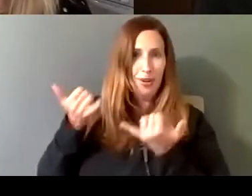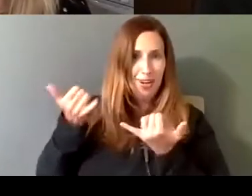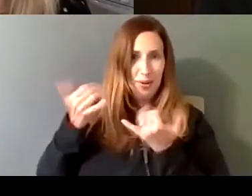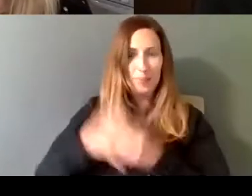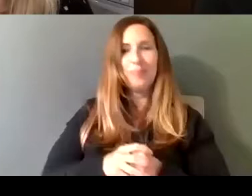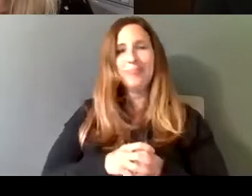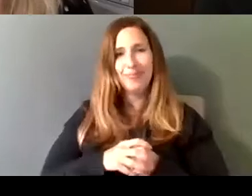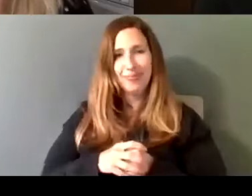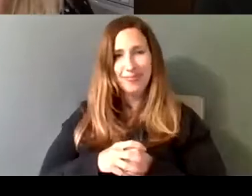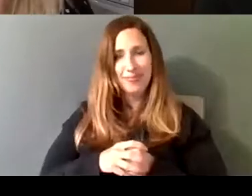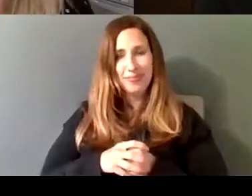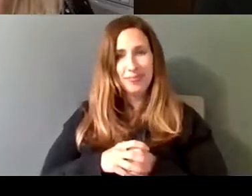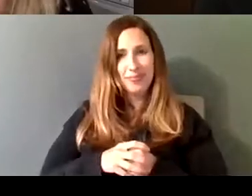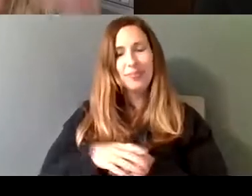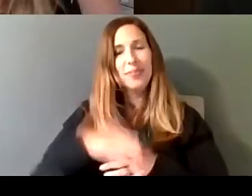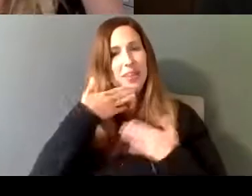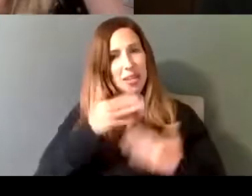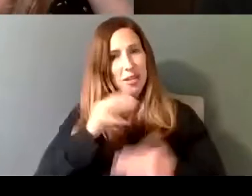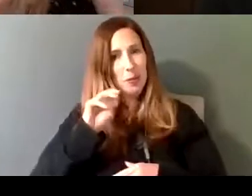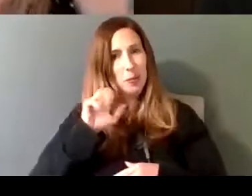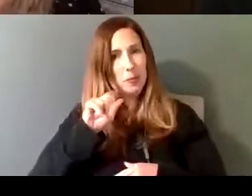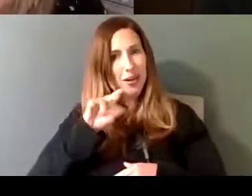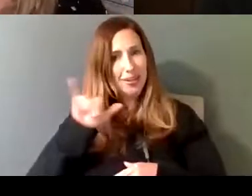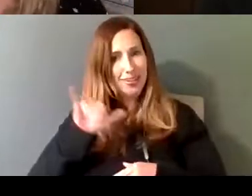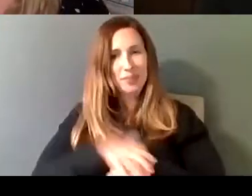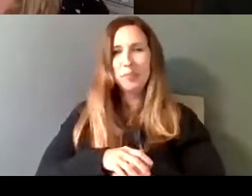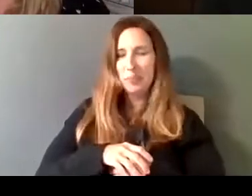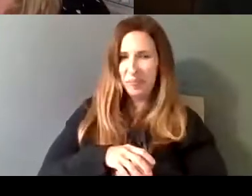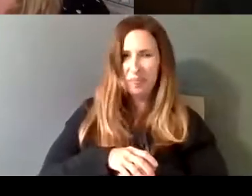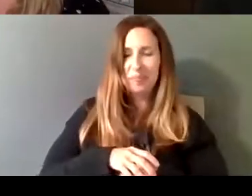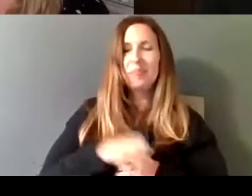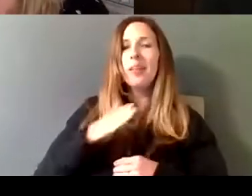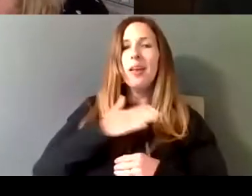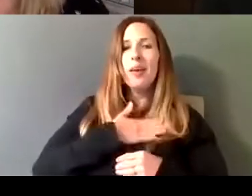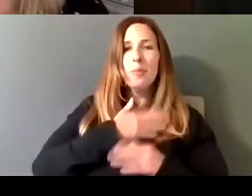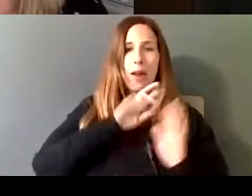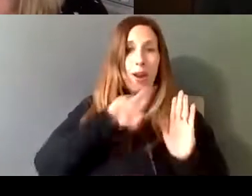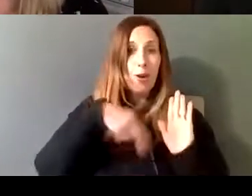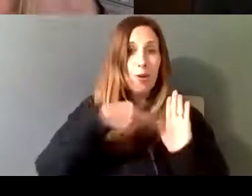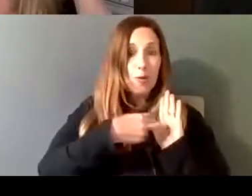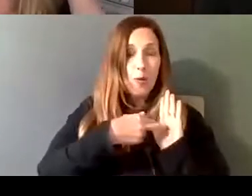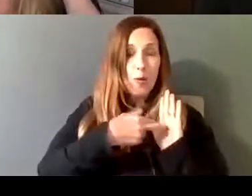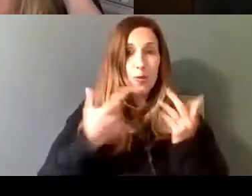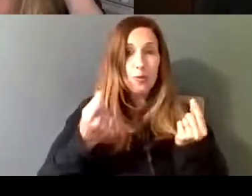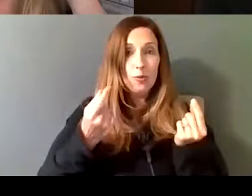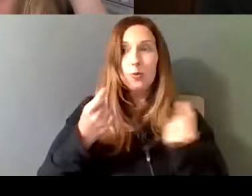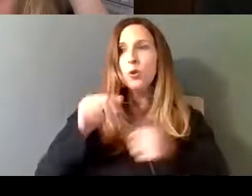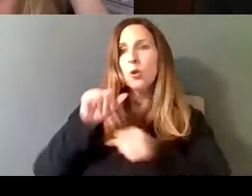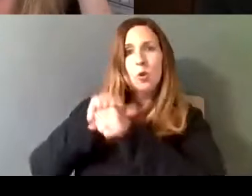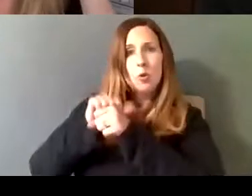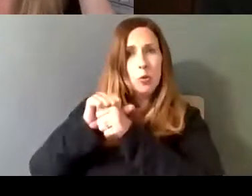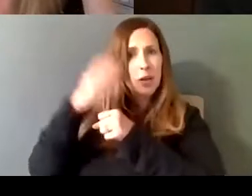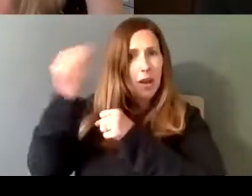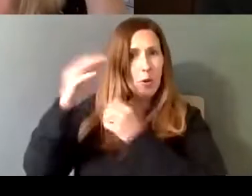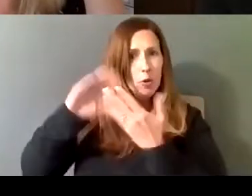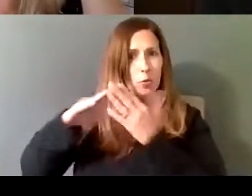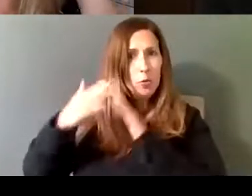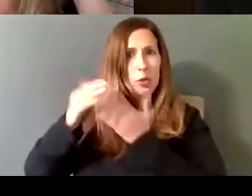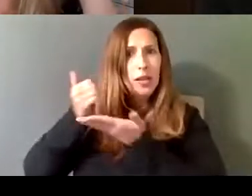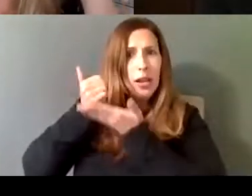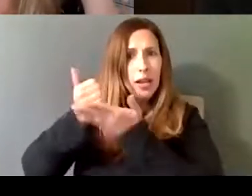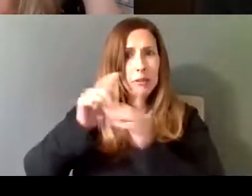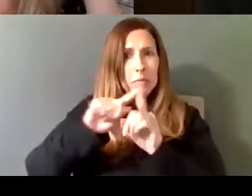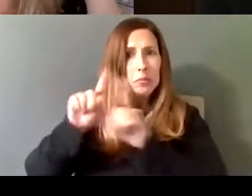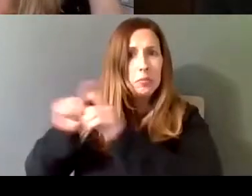us today. Thank you, Mandy. My role is to work in the community to help organizations to